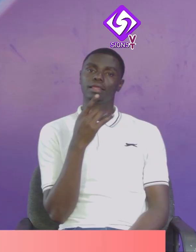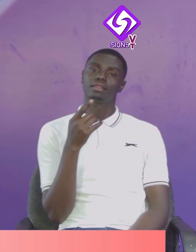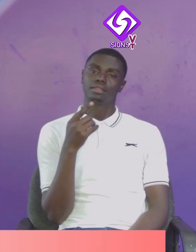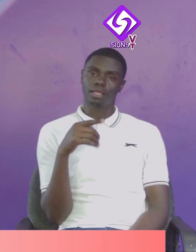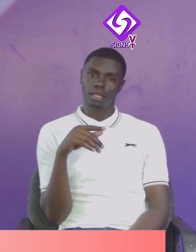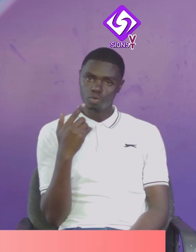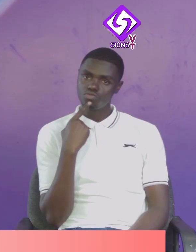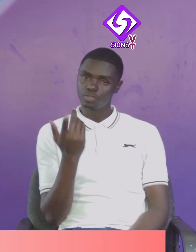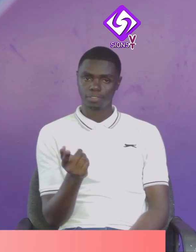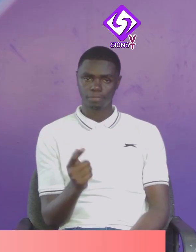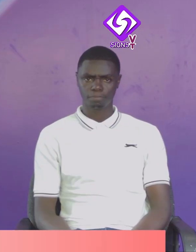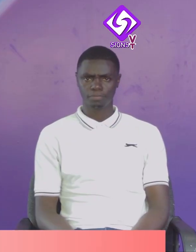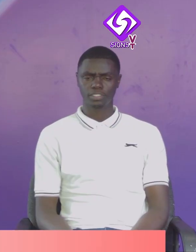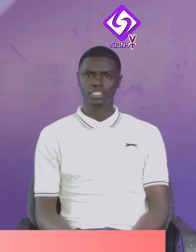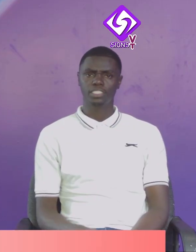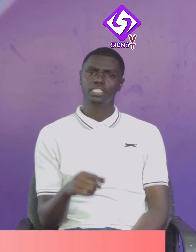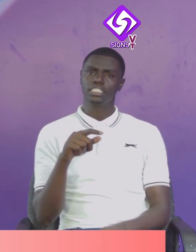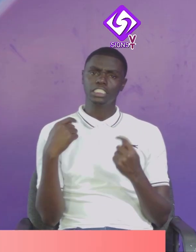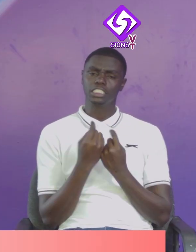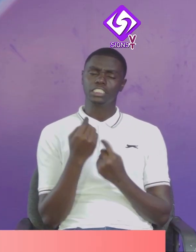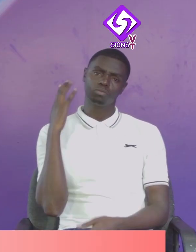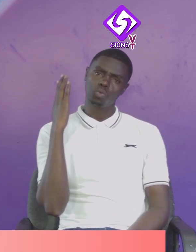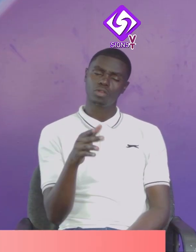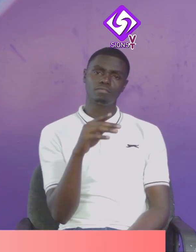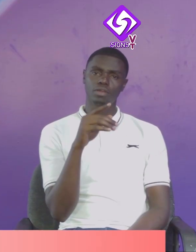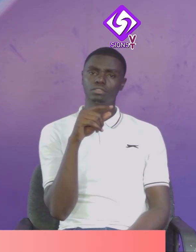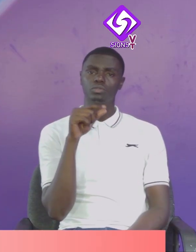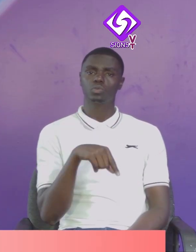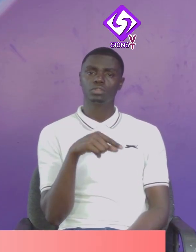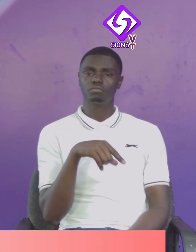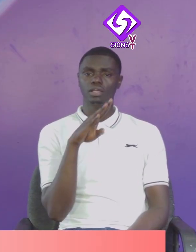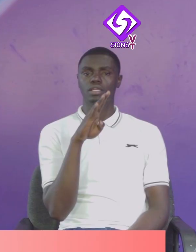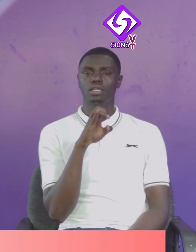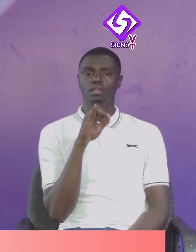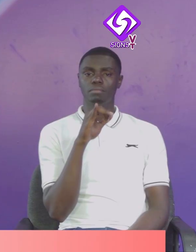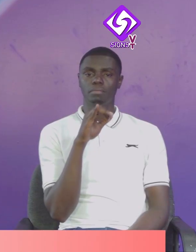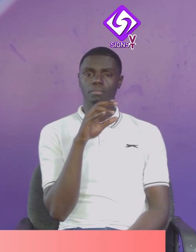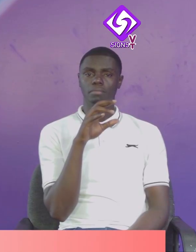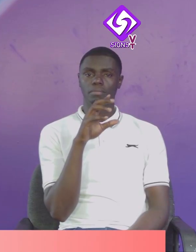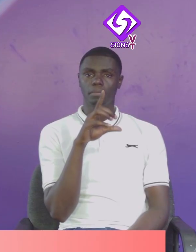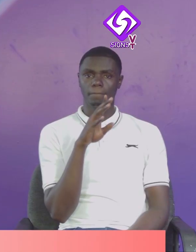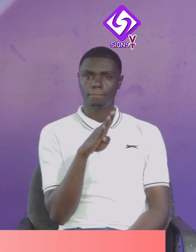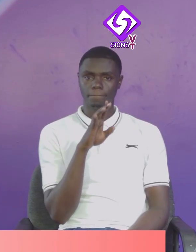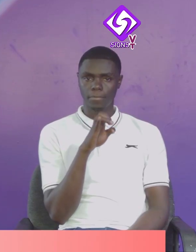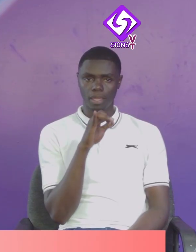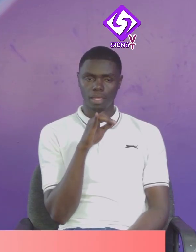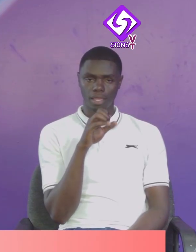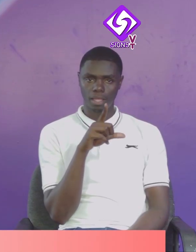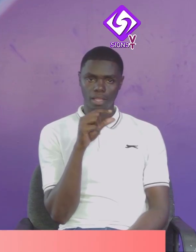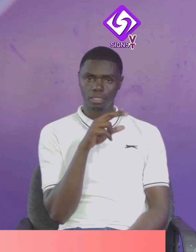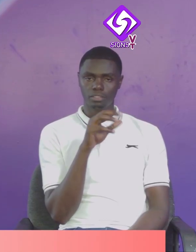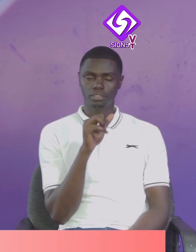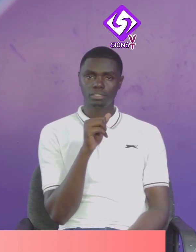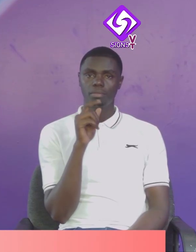some of the teams that they're automatic qualifiers for World Cup, the likes of Belgium. So it will be interesting to see this particular game panning out.